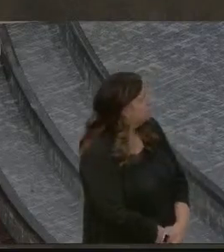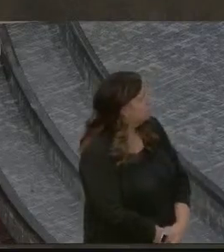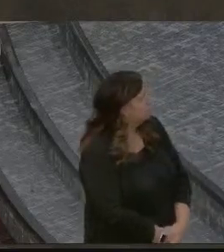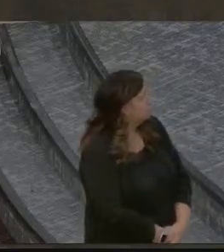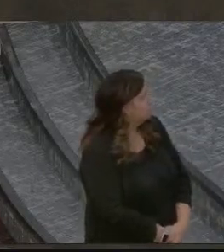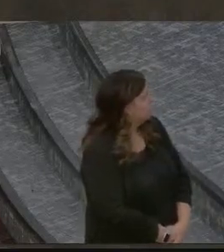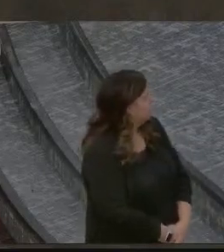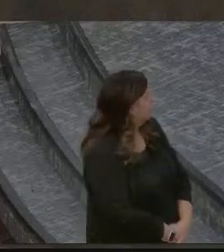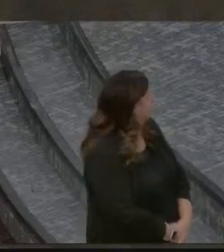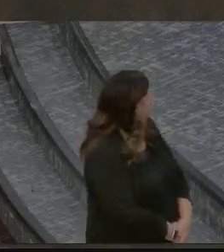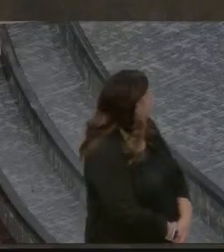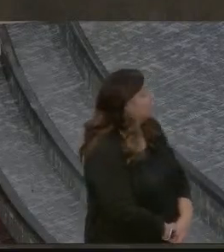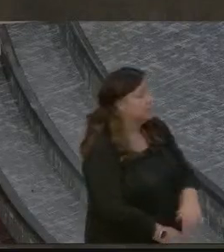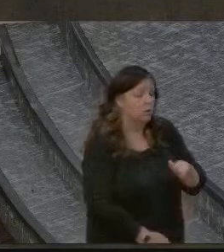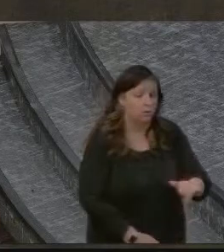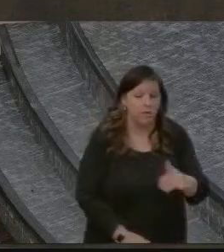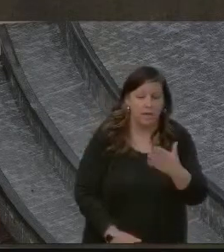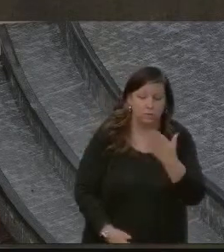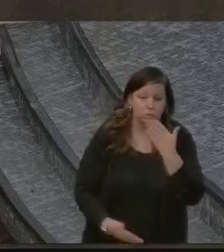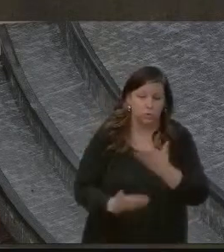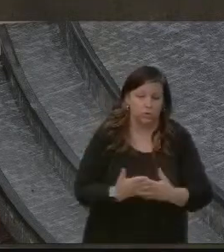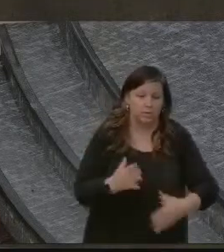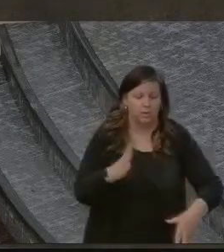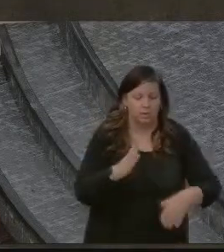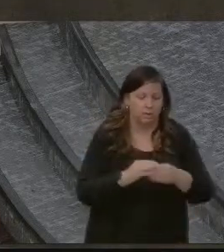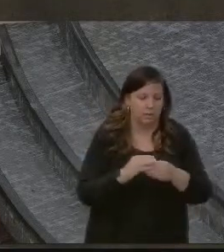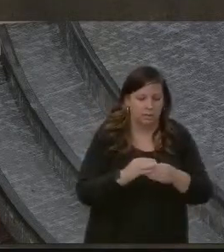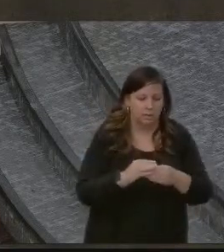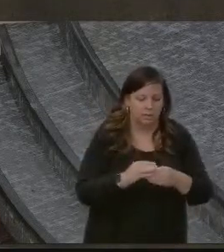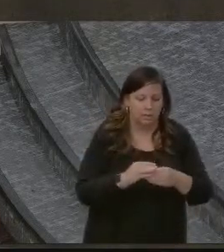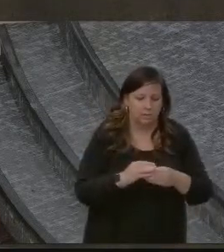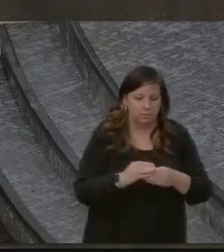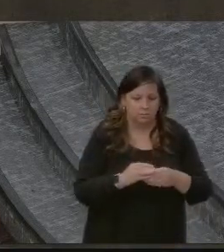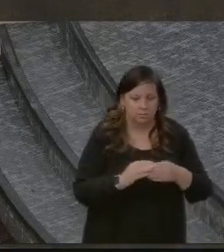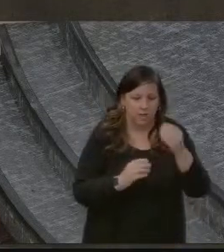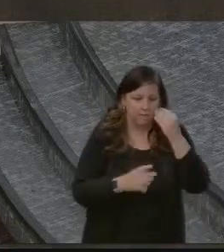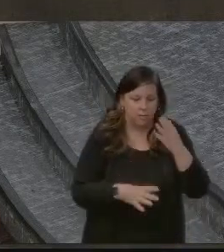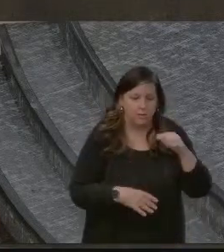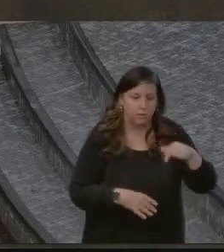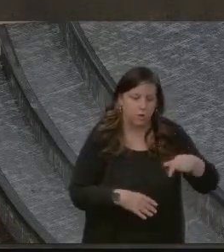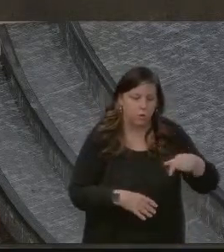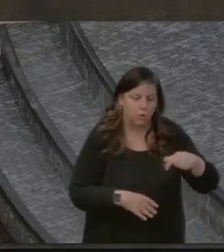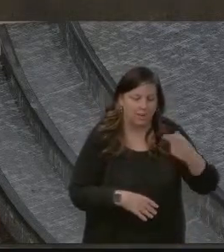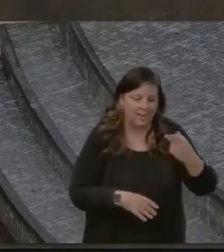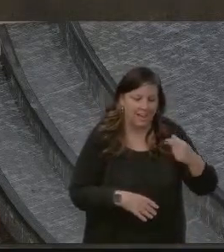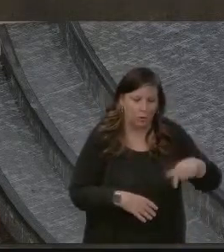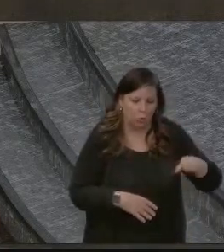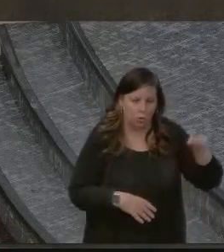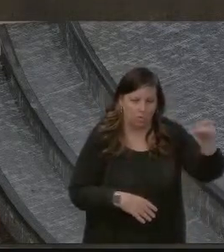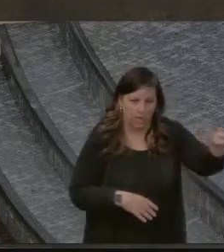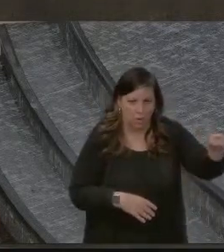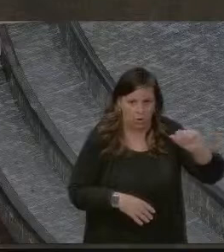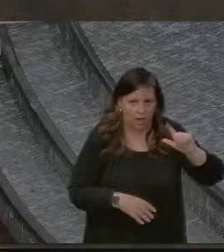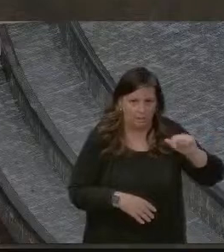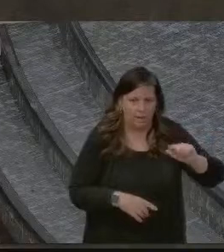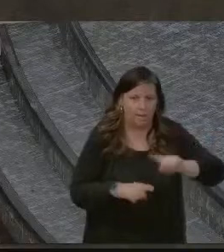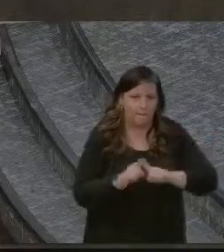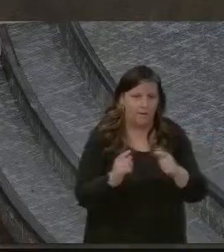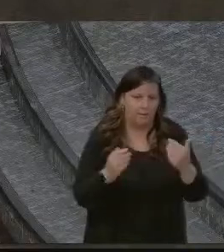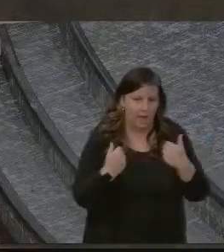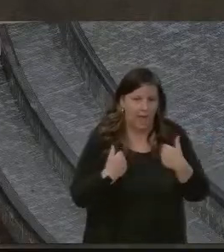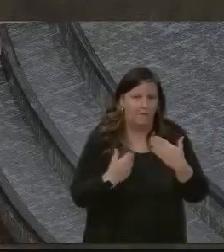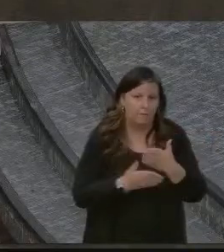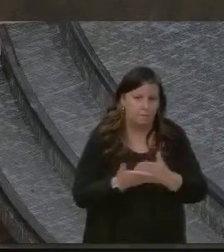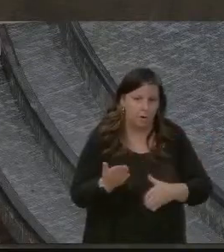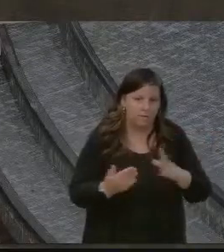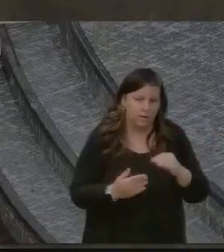Alabama. That's good additional information. So it's kind of like a headquarters is there, but they have a subsidiary that works out of Athens. Yes,